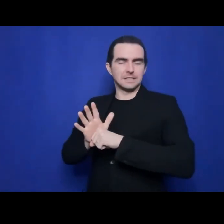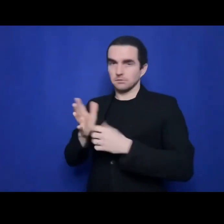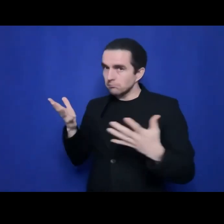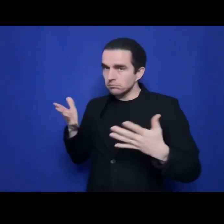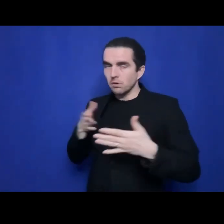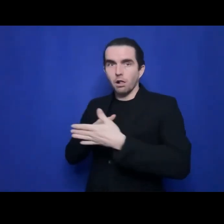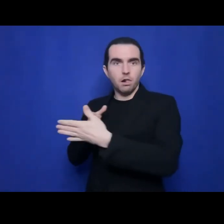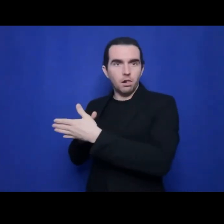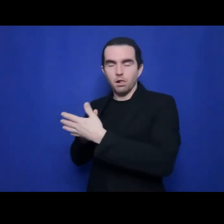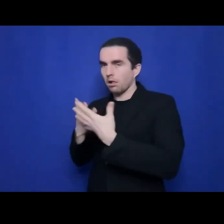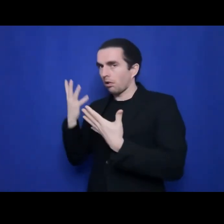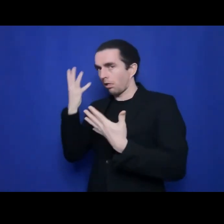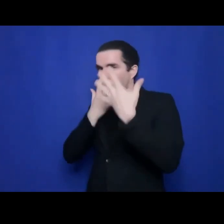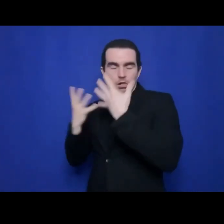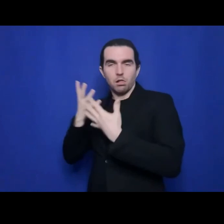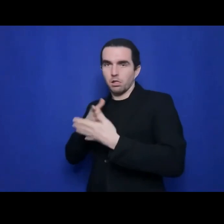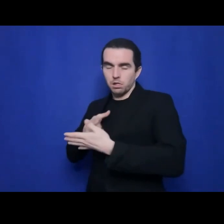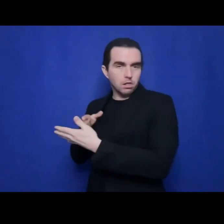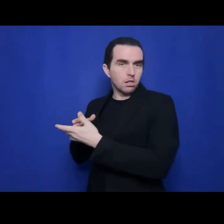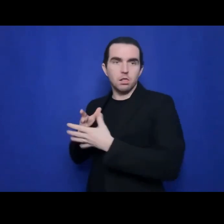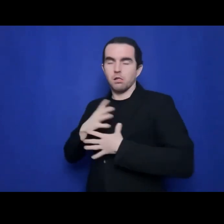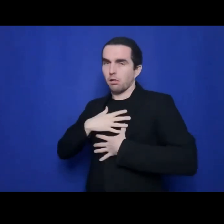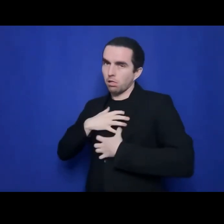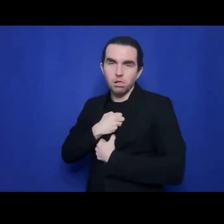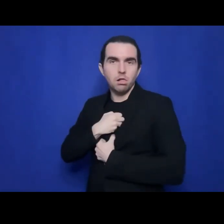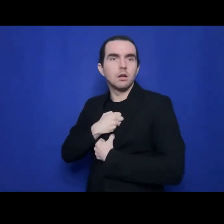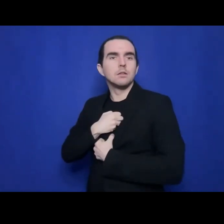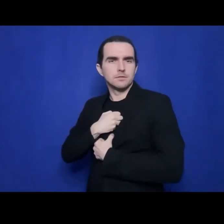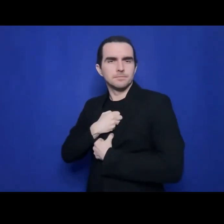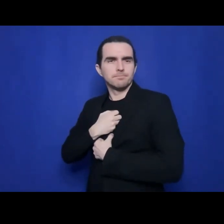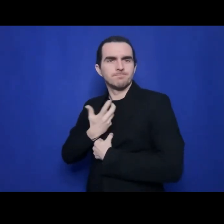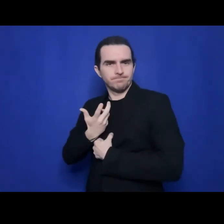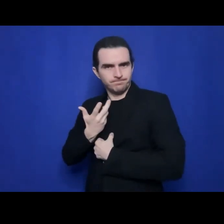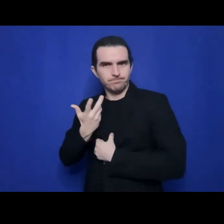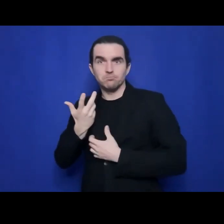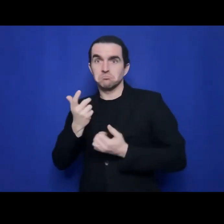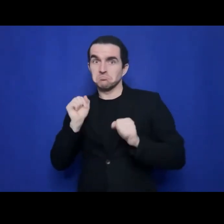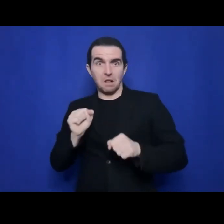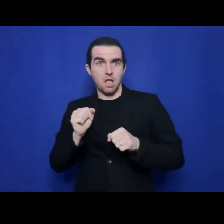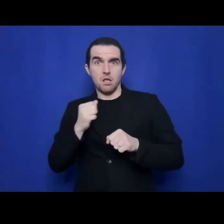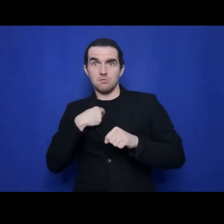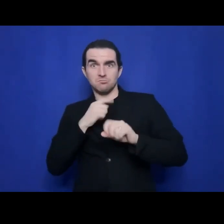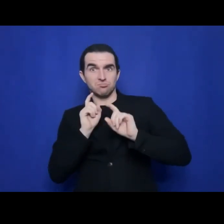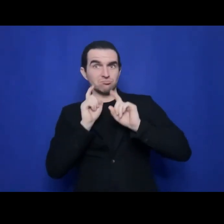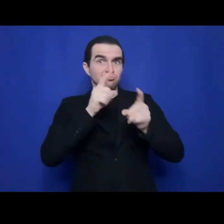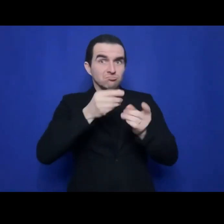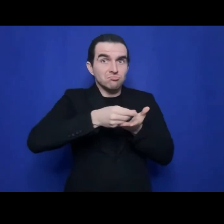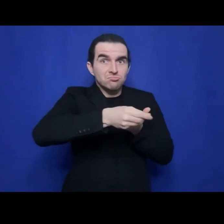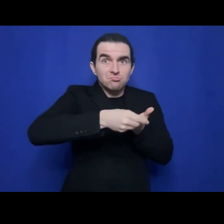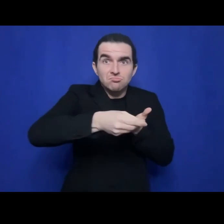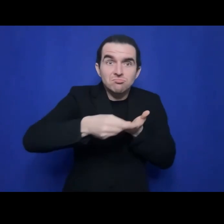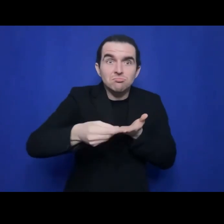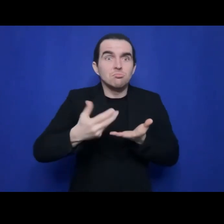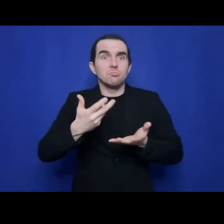as well as carrying out other leisure activities in other spaces,